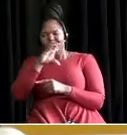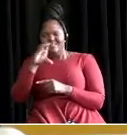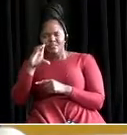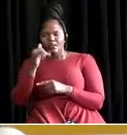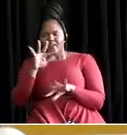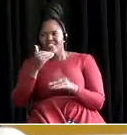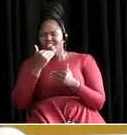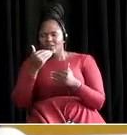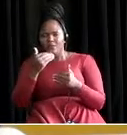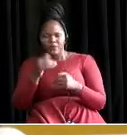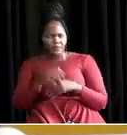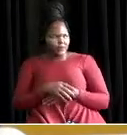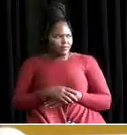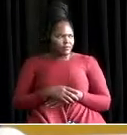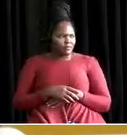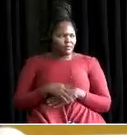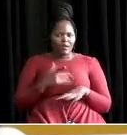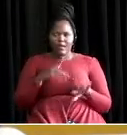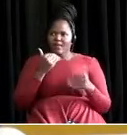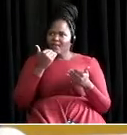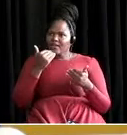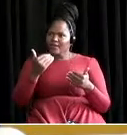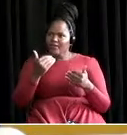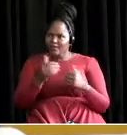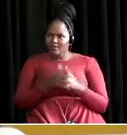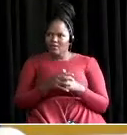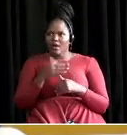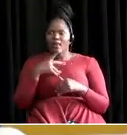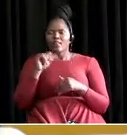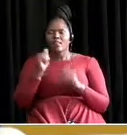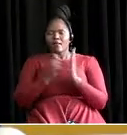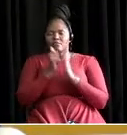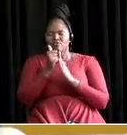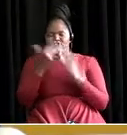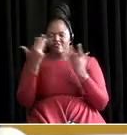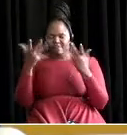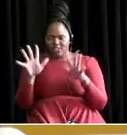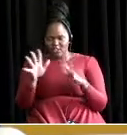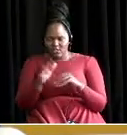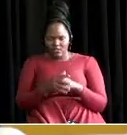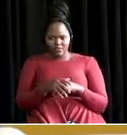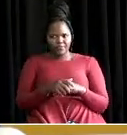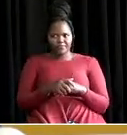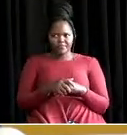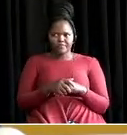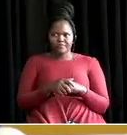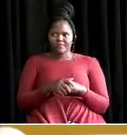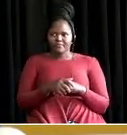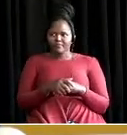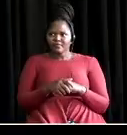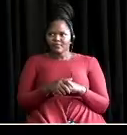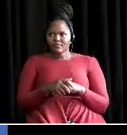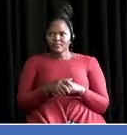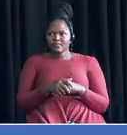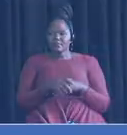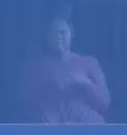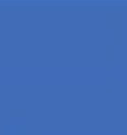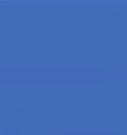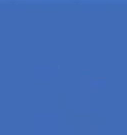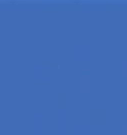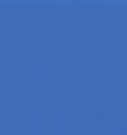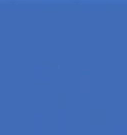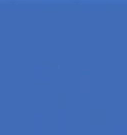decide anything. Speaker. Thank you. No, Speaker, we never decide Speaker, wethu simthandayo, siyabonga. A meeting is